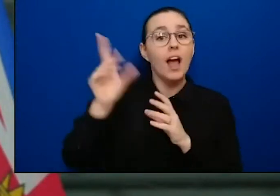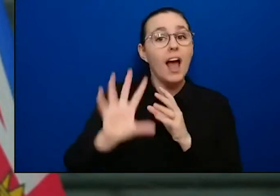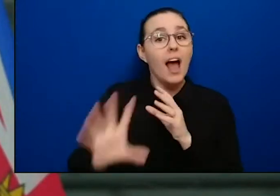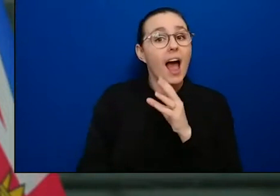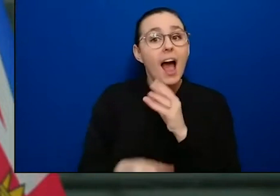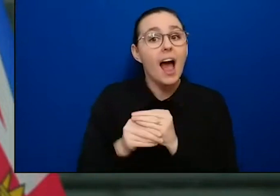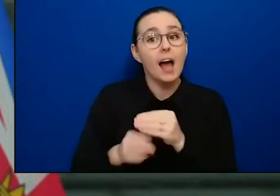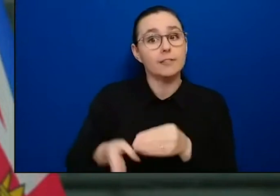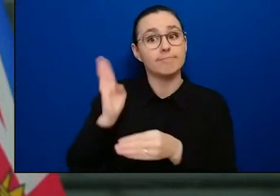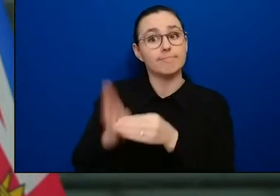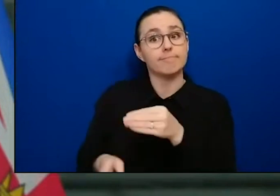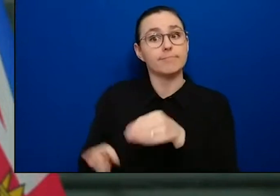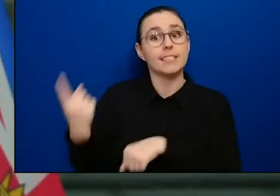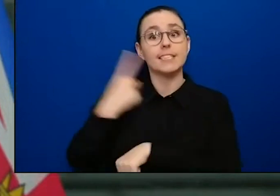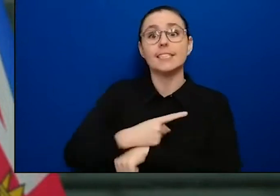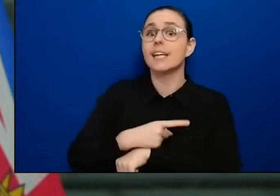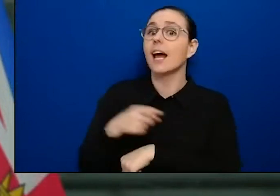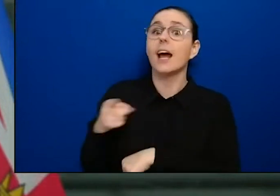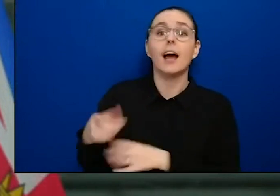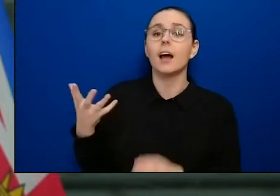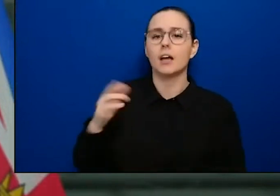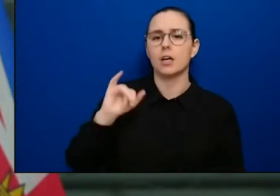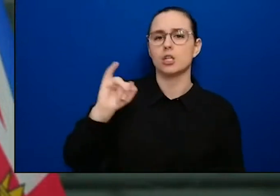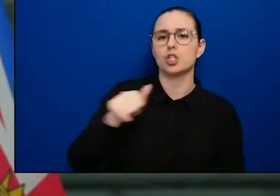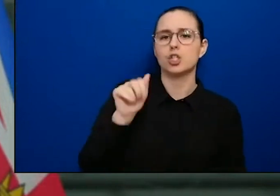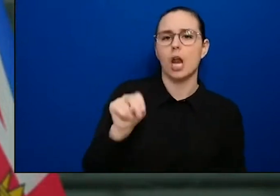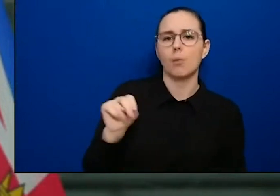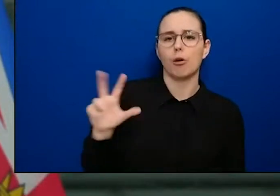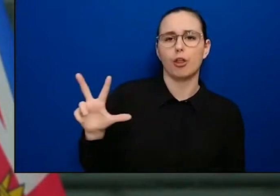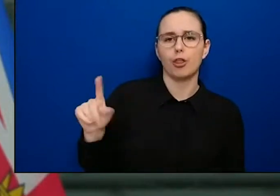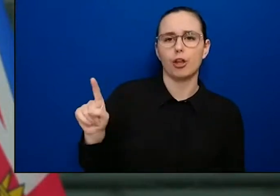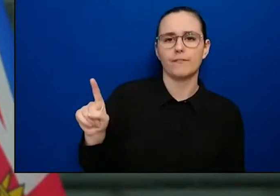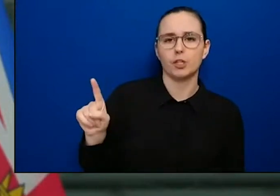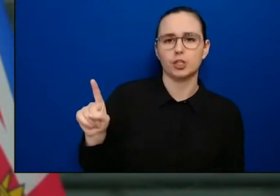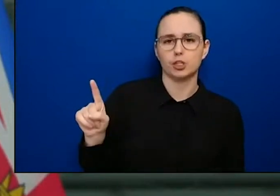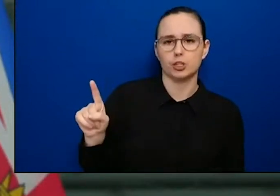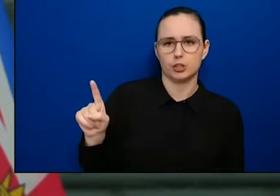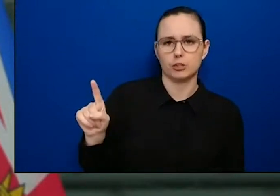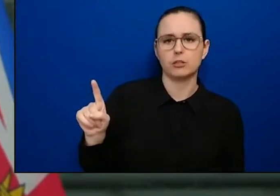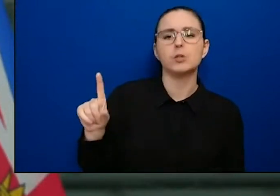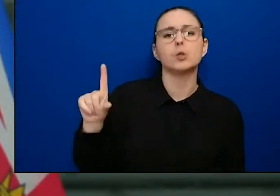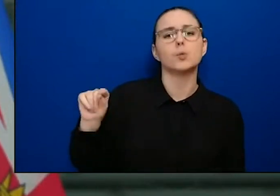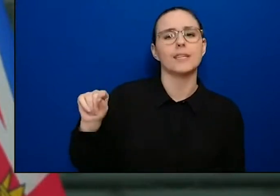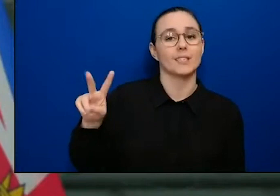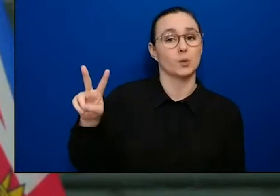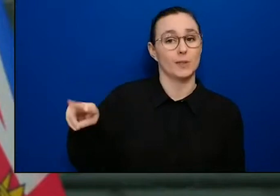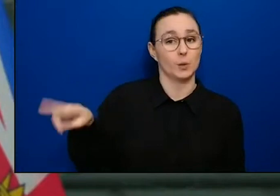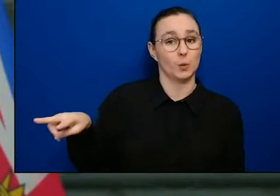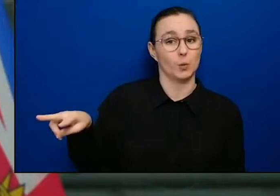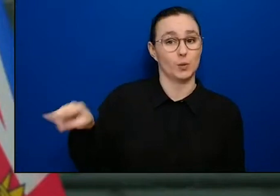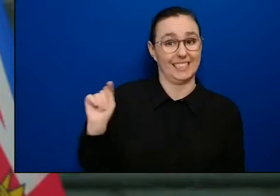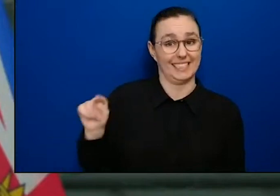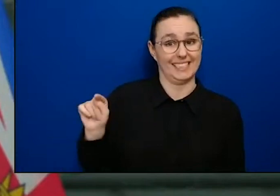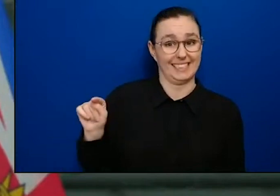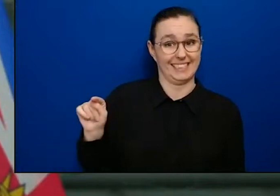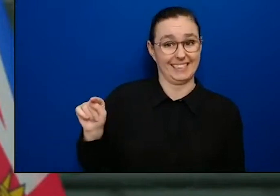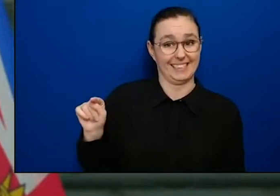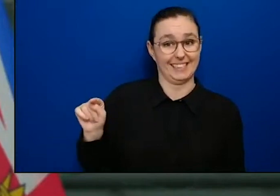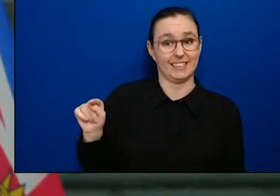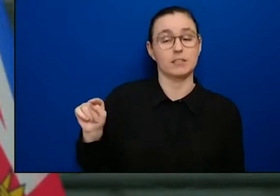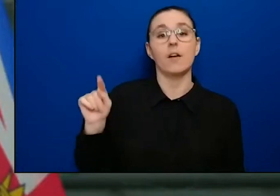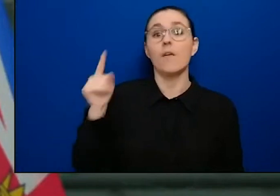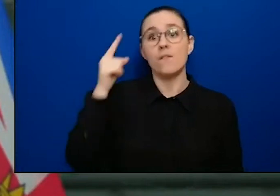of 2022. The order will cover all of Northern Health Authority. It will include that bars and nightclubs